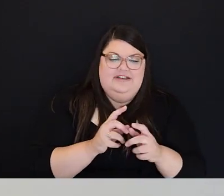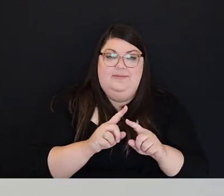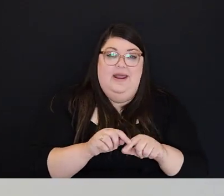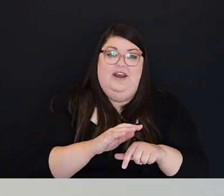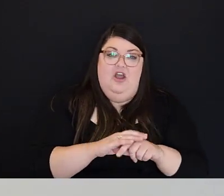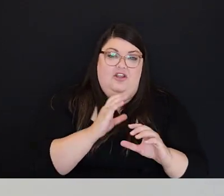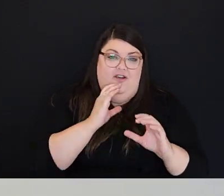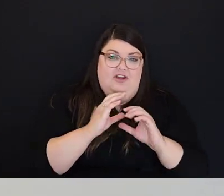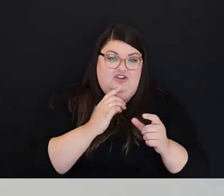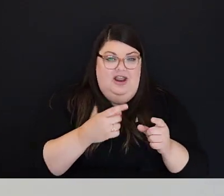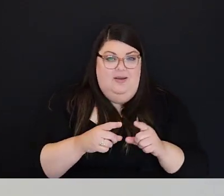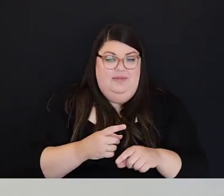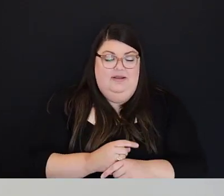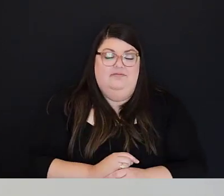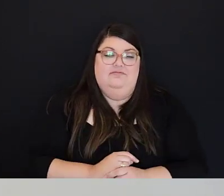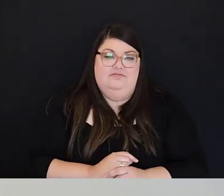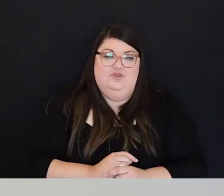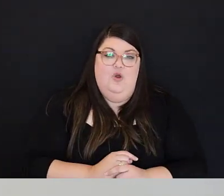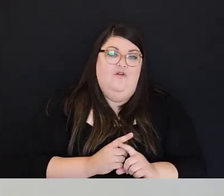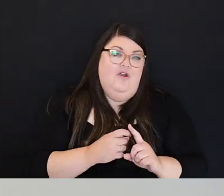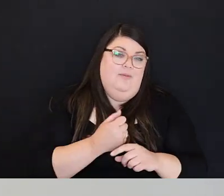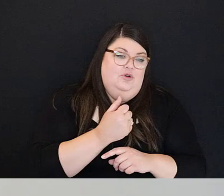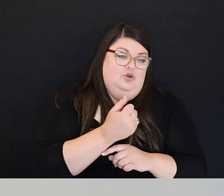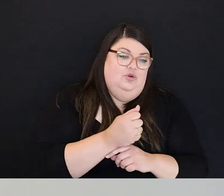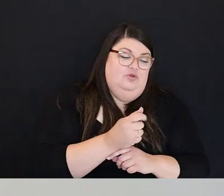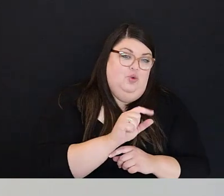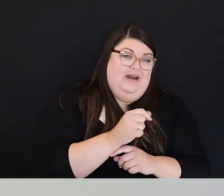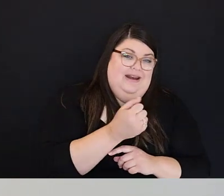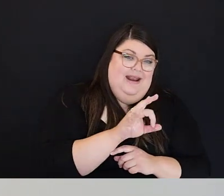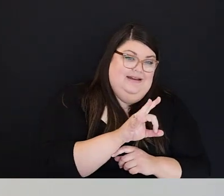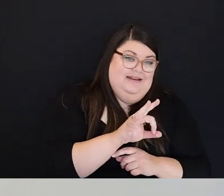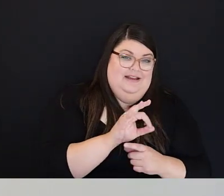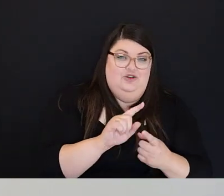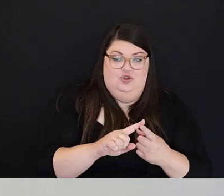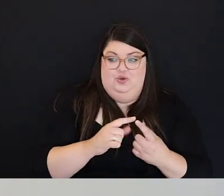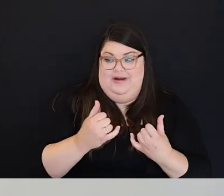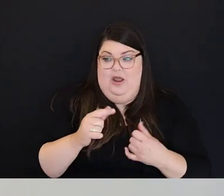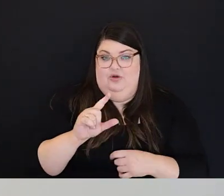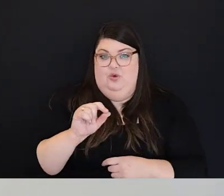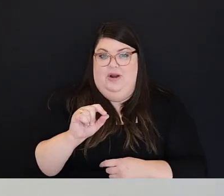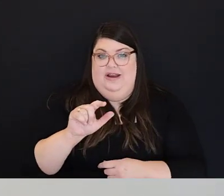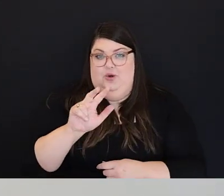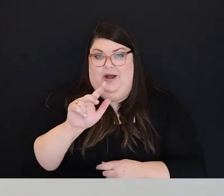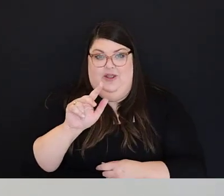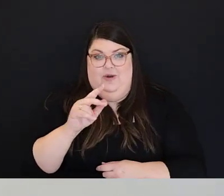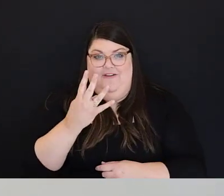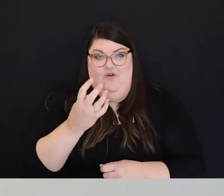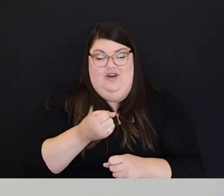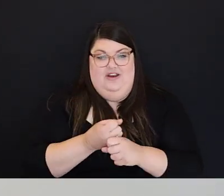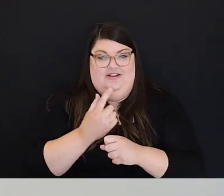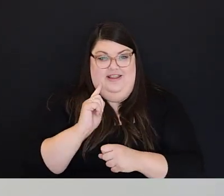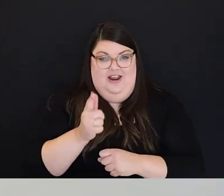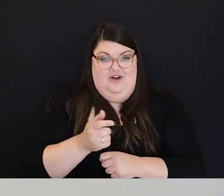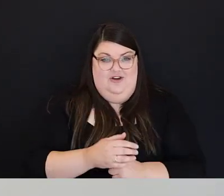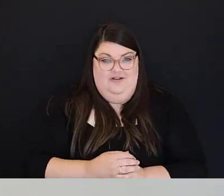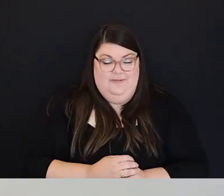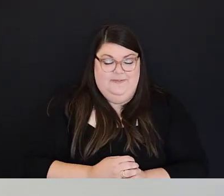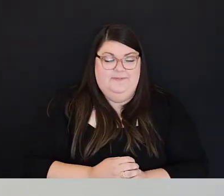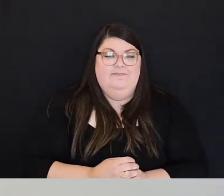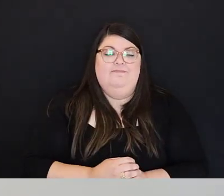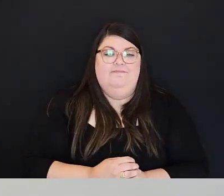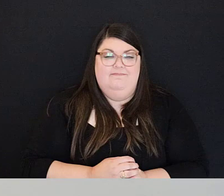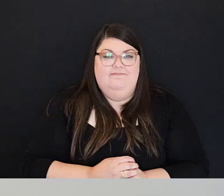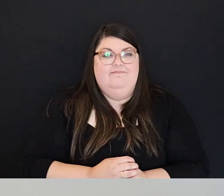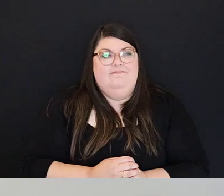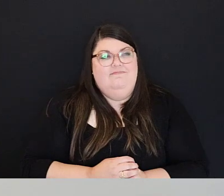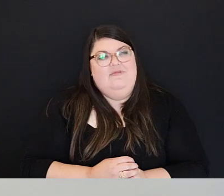that are happening. So from 2019 to now we're in 2023, you know, 4 years later, there's